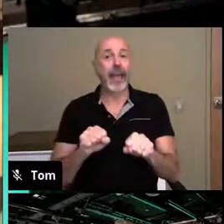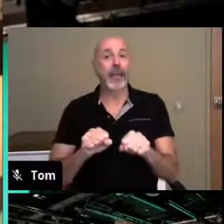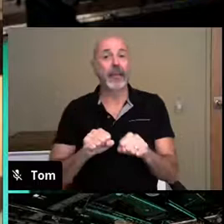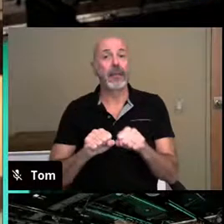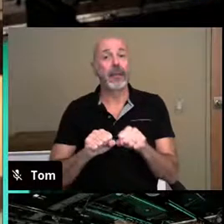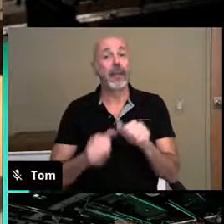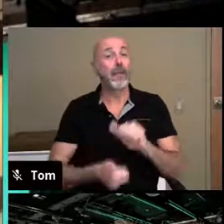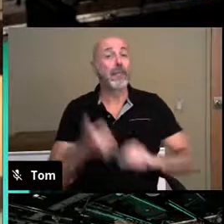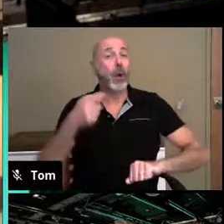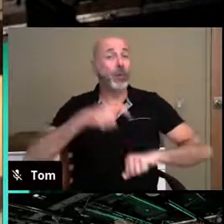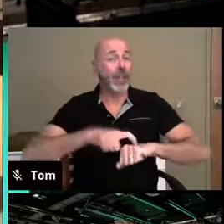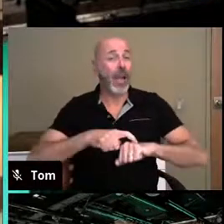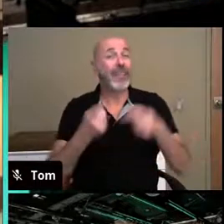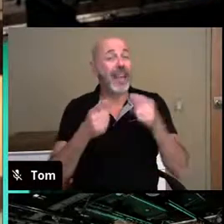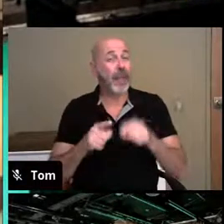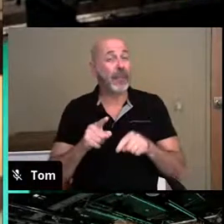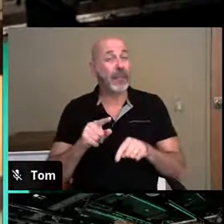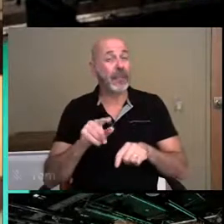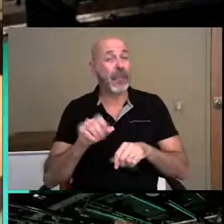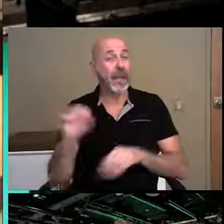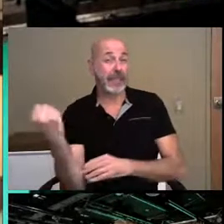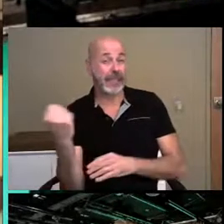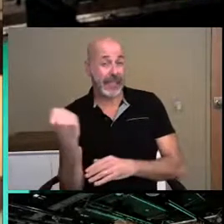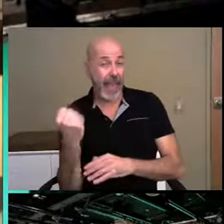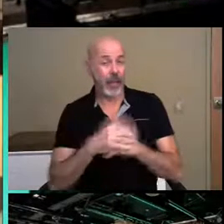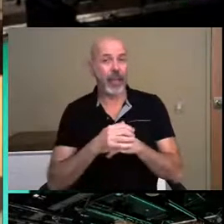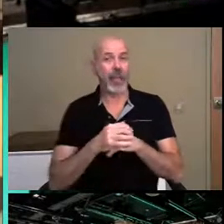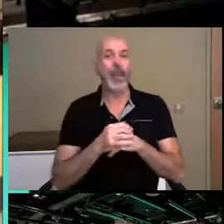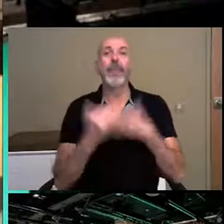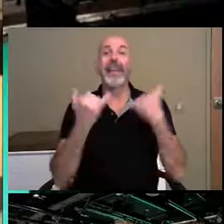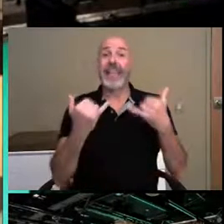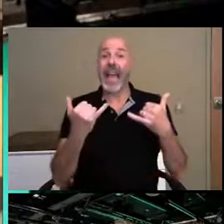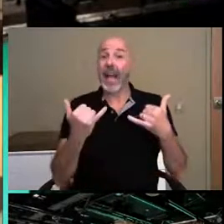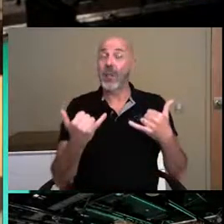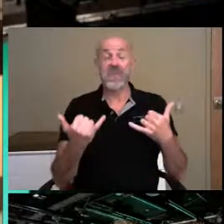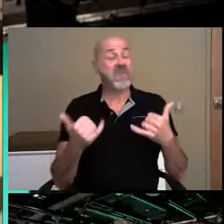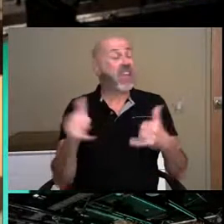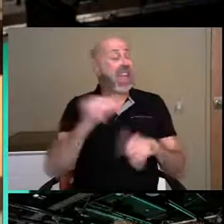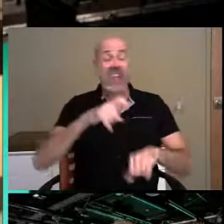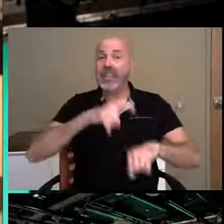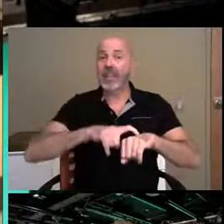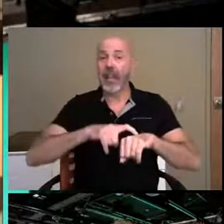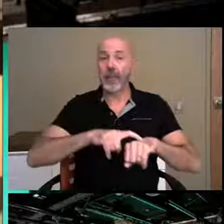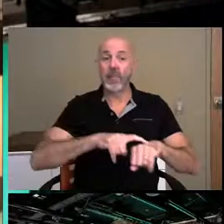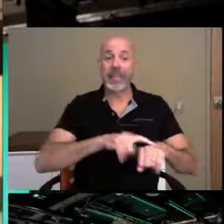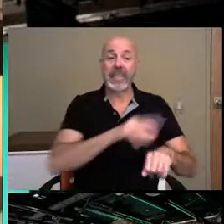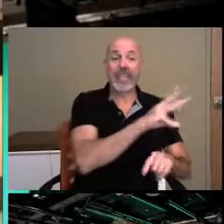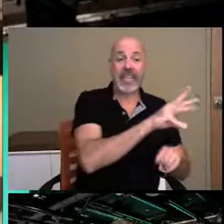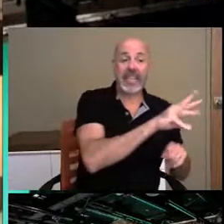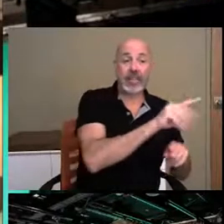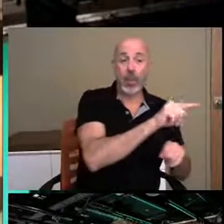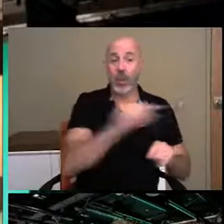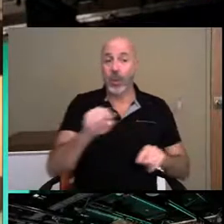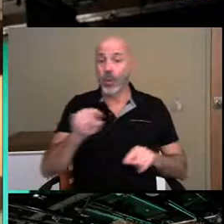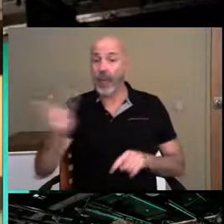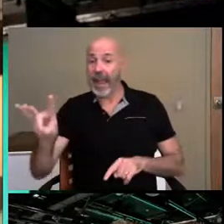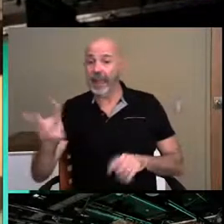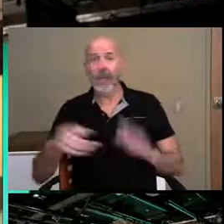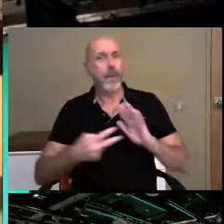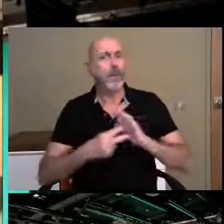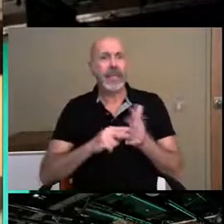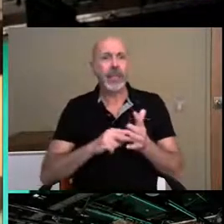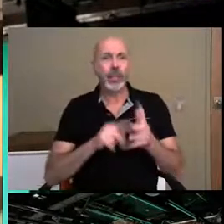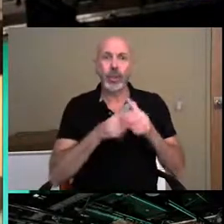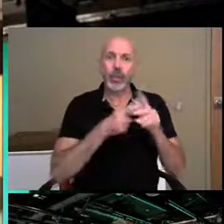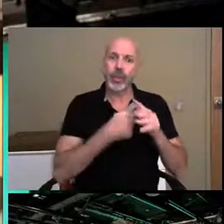on the 7th, the Saturday, they're allowing it to happen anytime between the 6th and the 8th, meaning you can break up the race. So